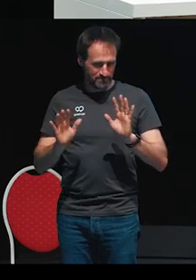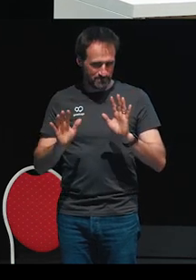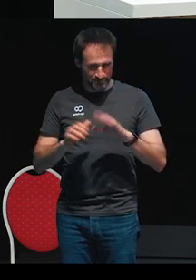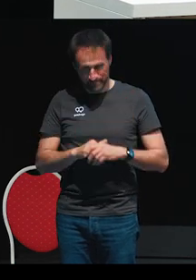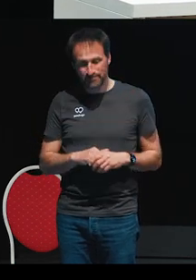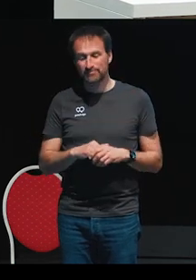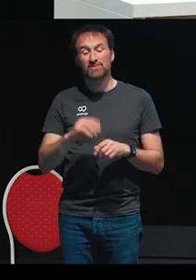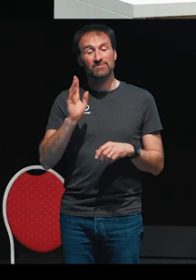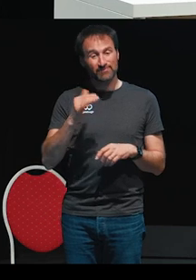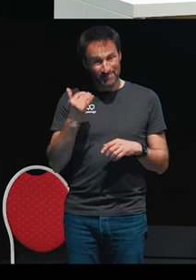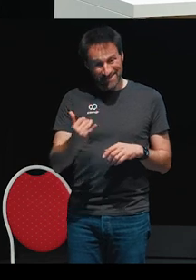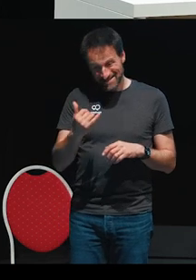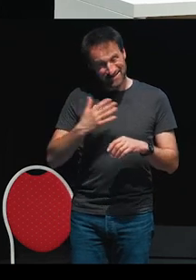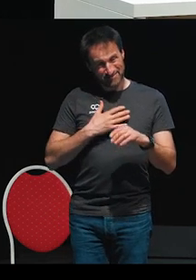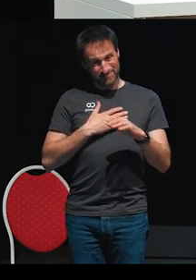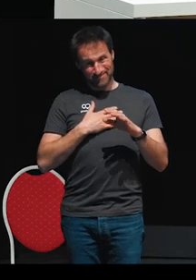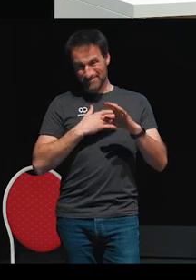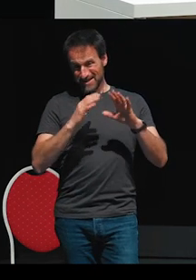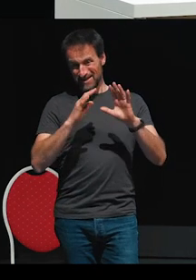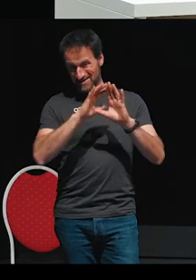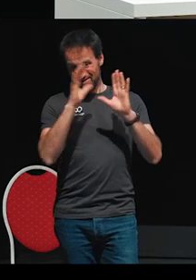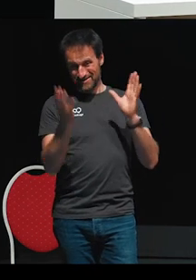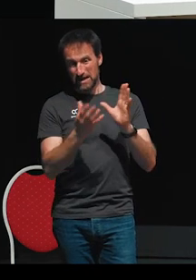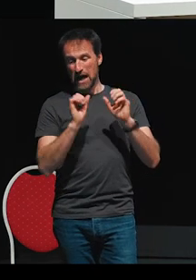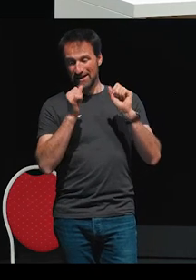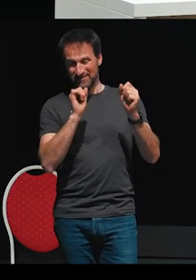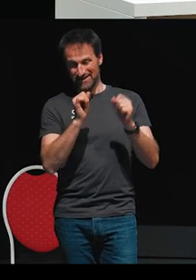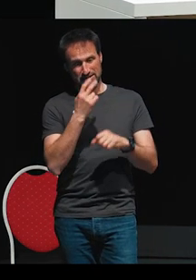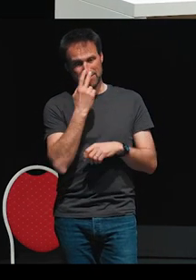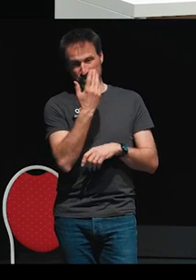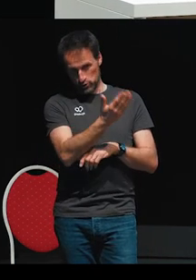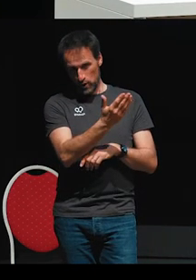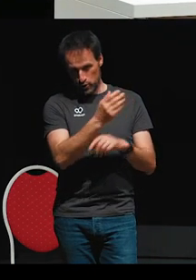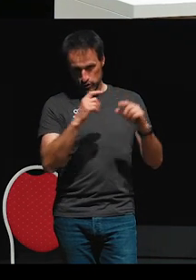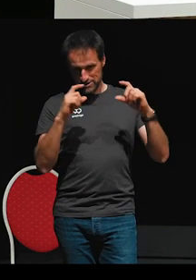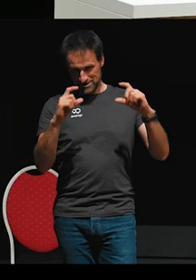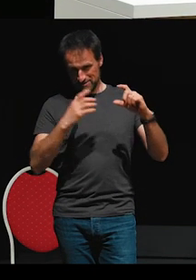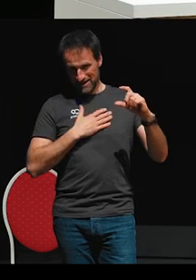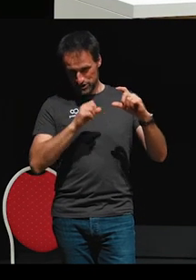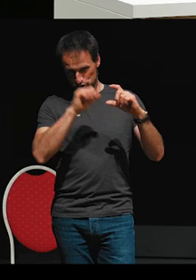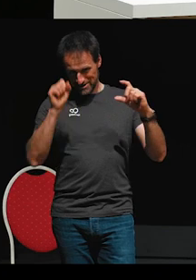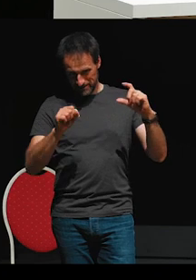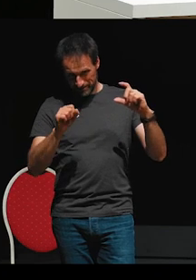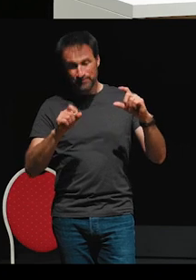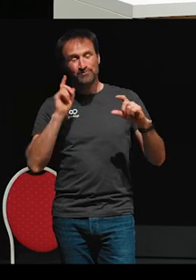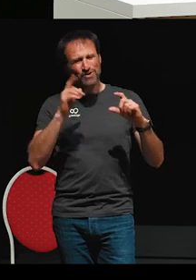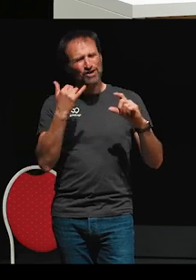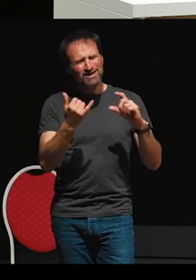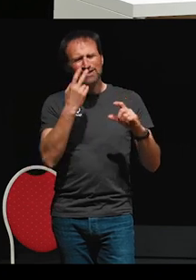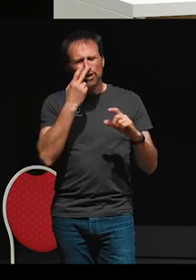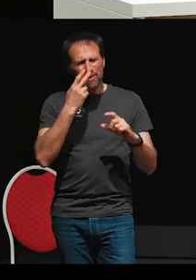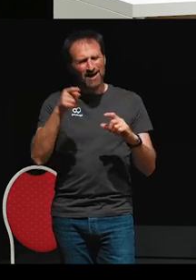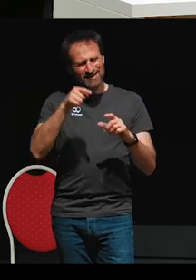the activities in my system looks like. So let's go a little bit into the code of this